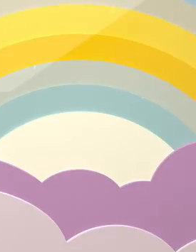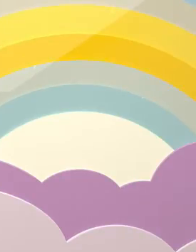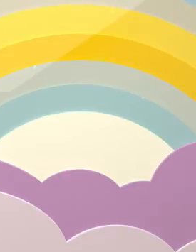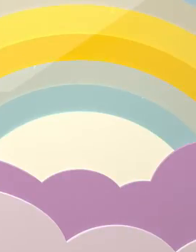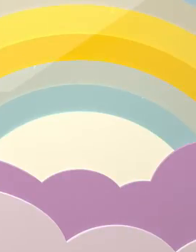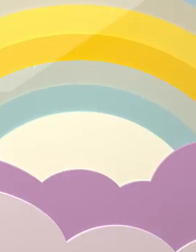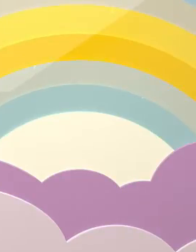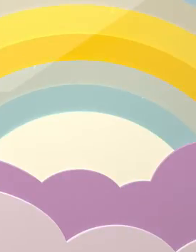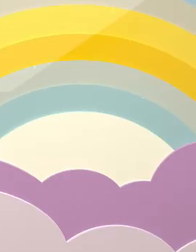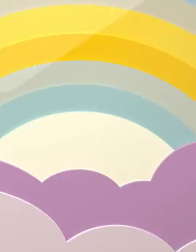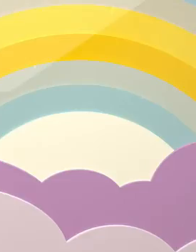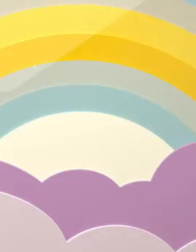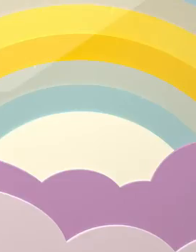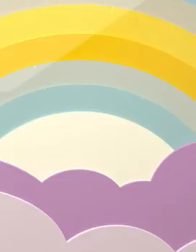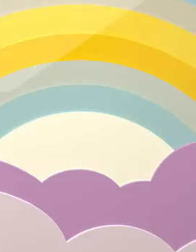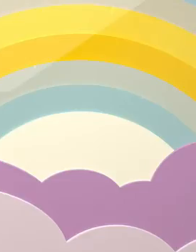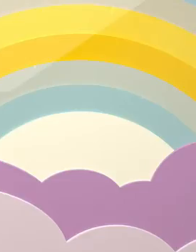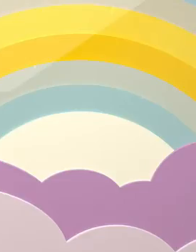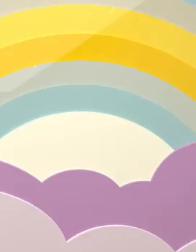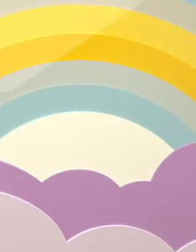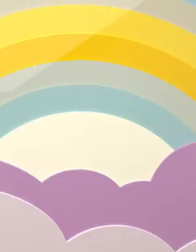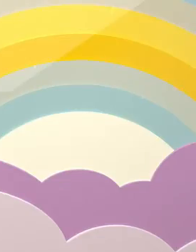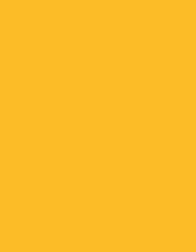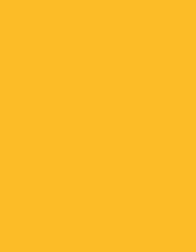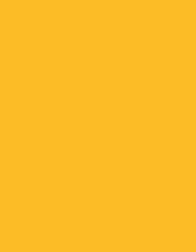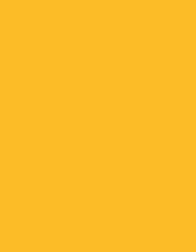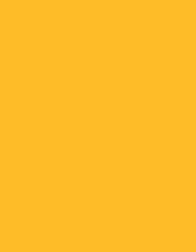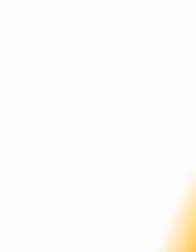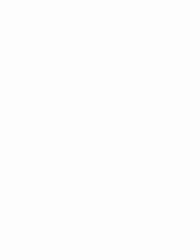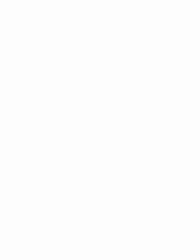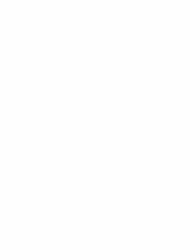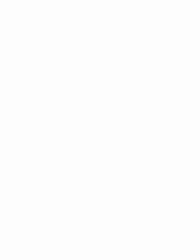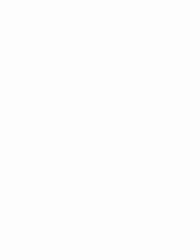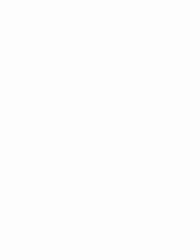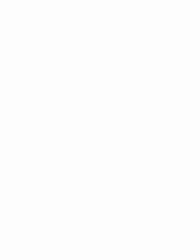Zacky. Exactly. So let's see what they have in store for us today.